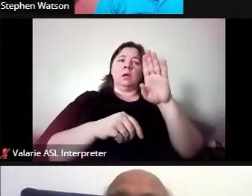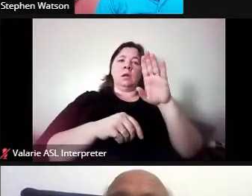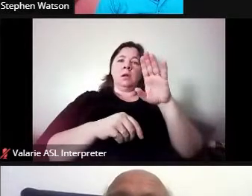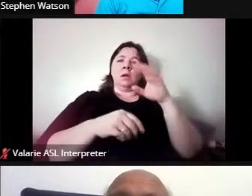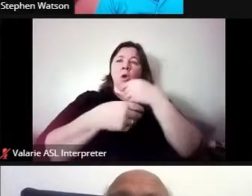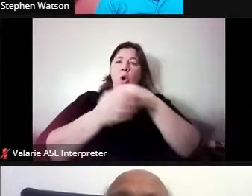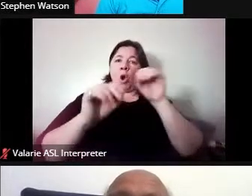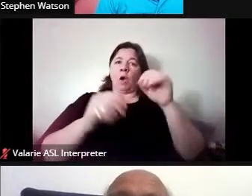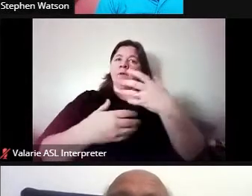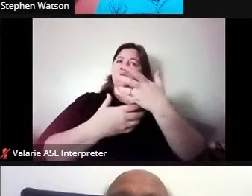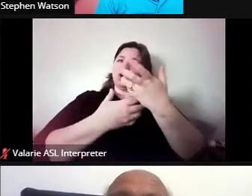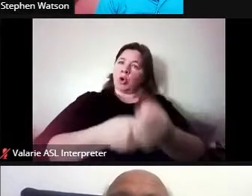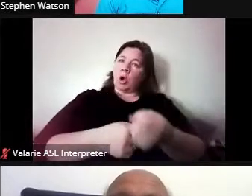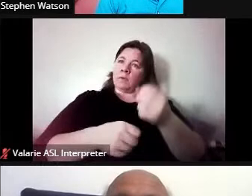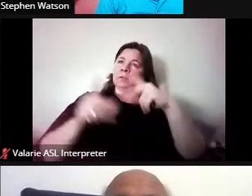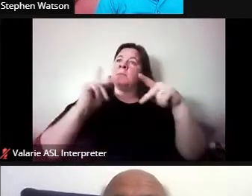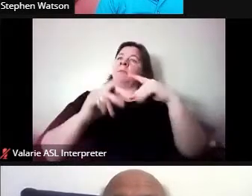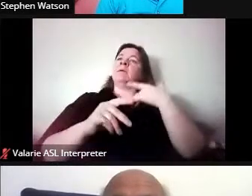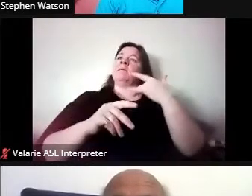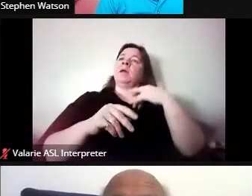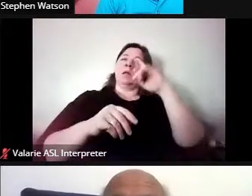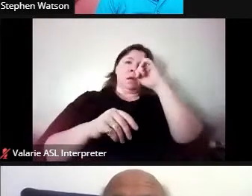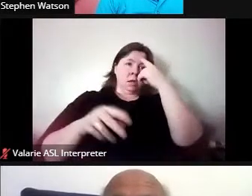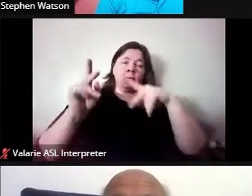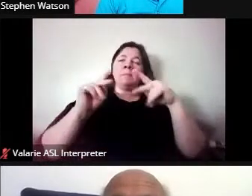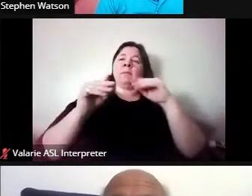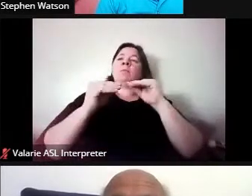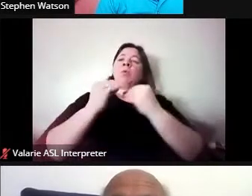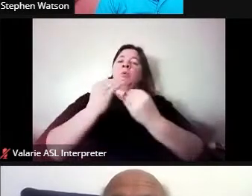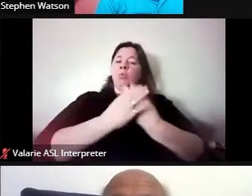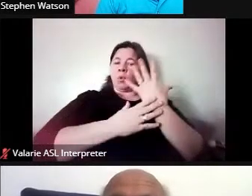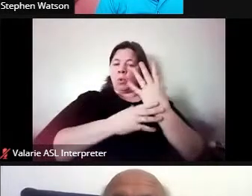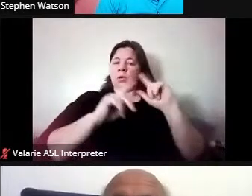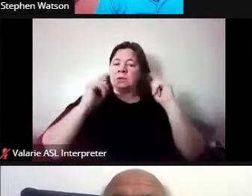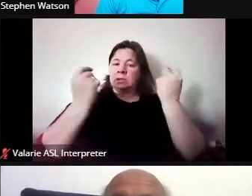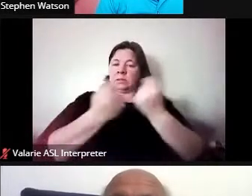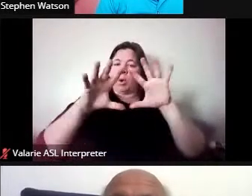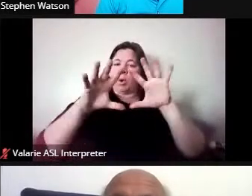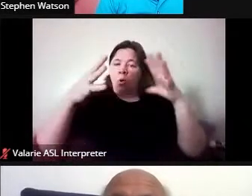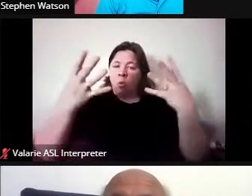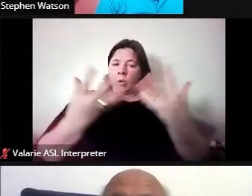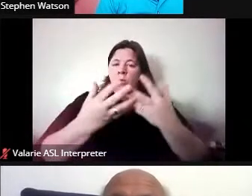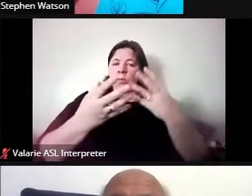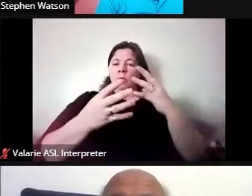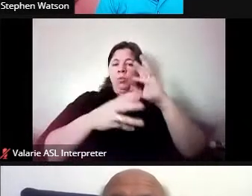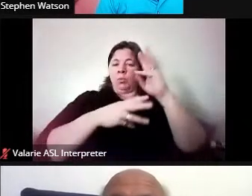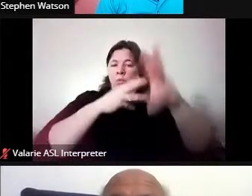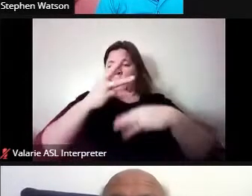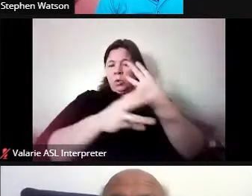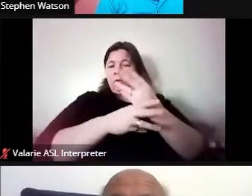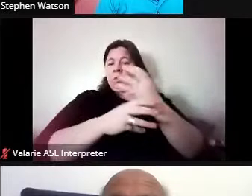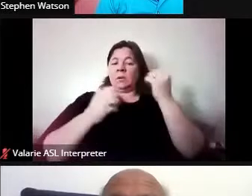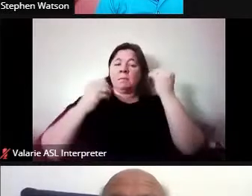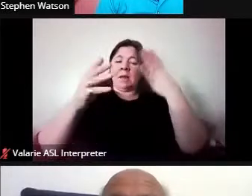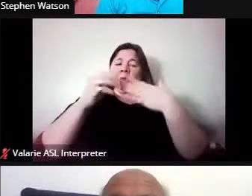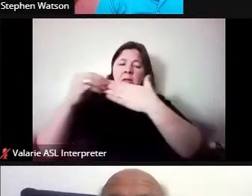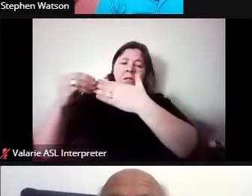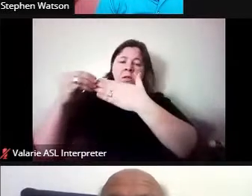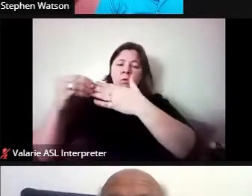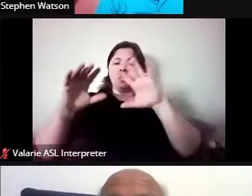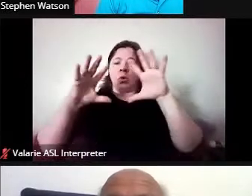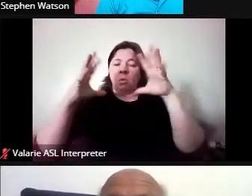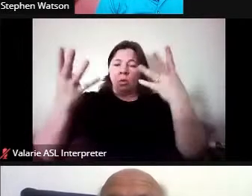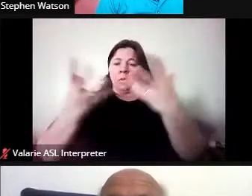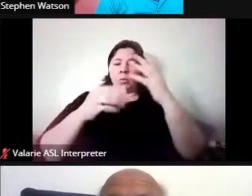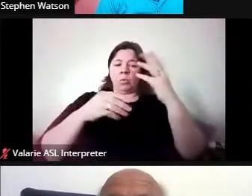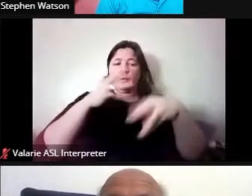the confidence among people, among Indian people in teams here all around the world. So many leaders all around the